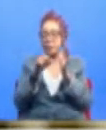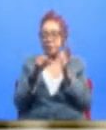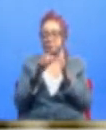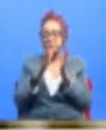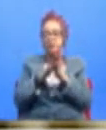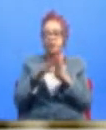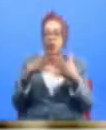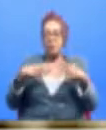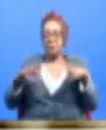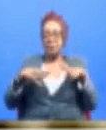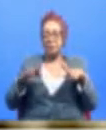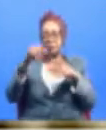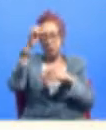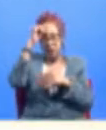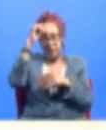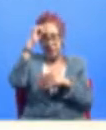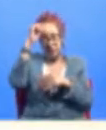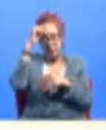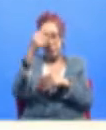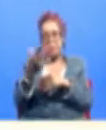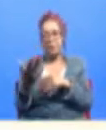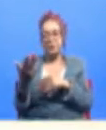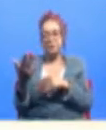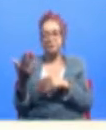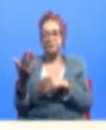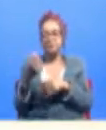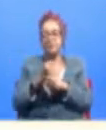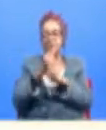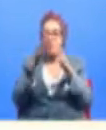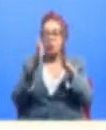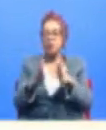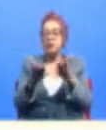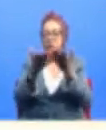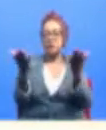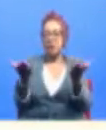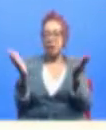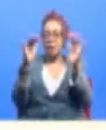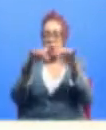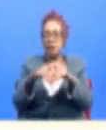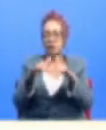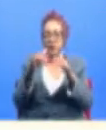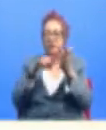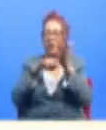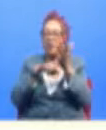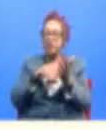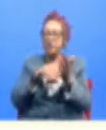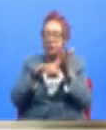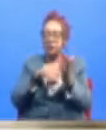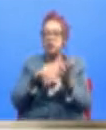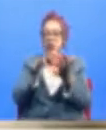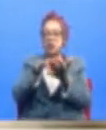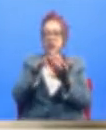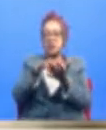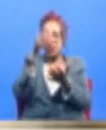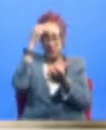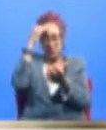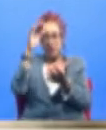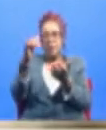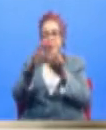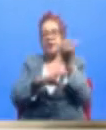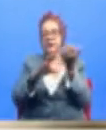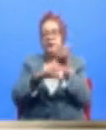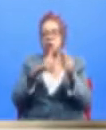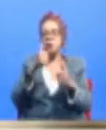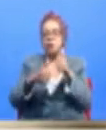holders of government paper. Stakeholders present at the conference laid emphasis on case studies from countries which have gone into